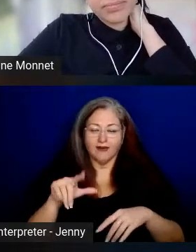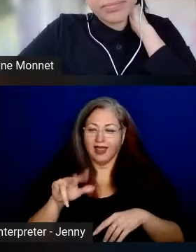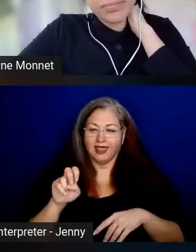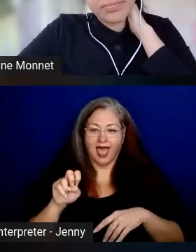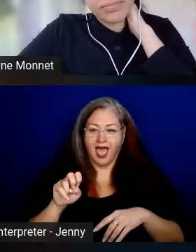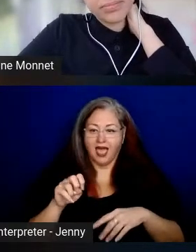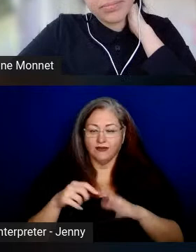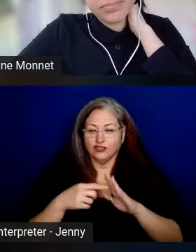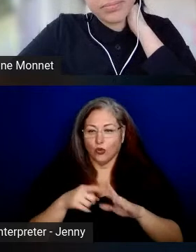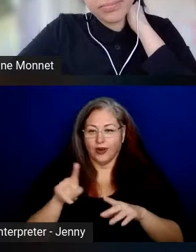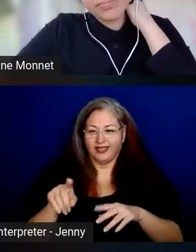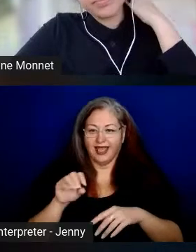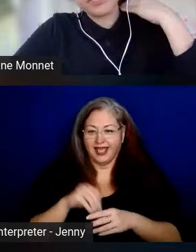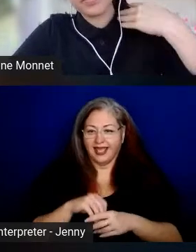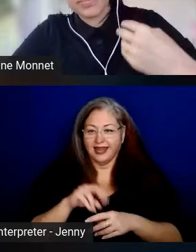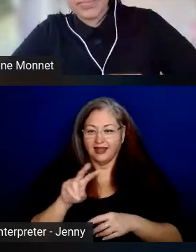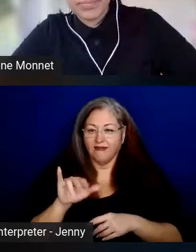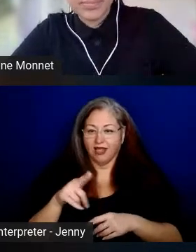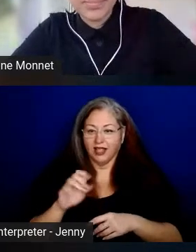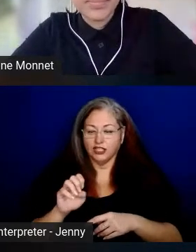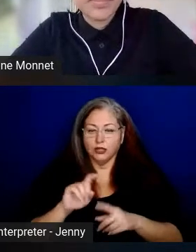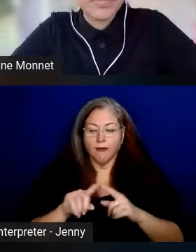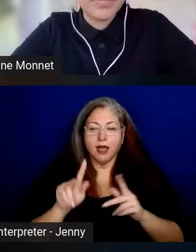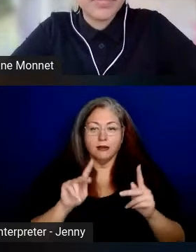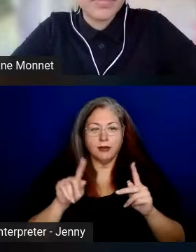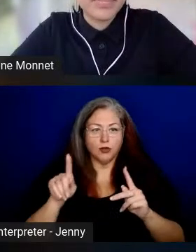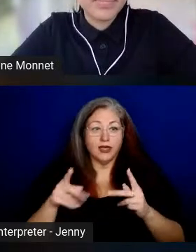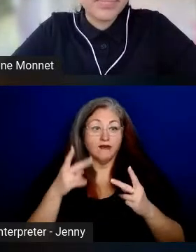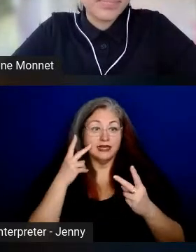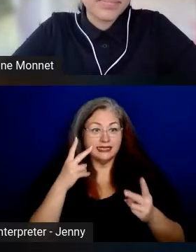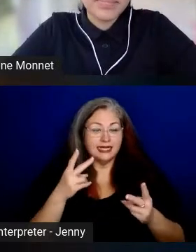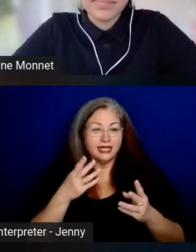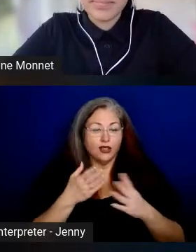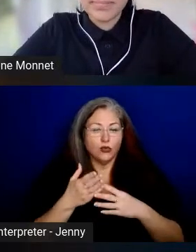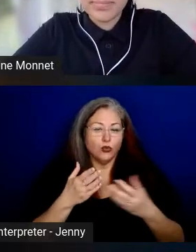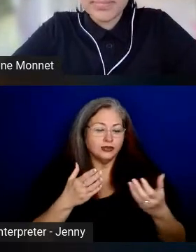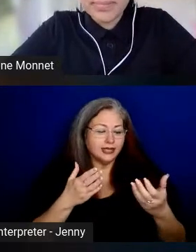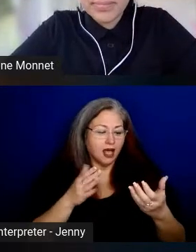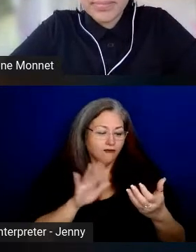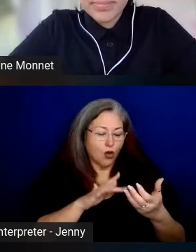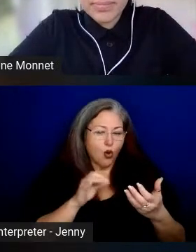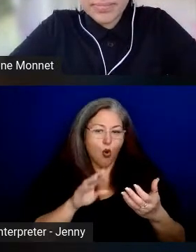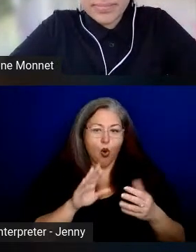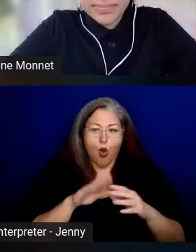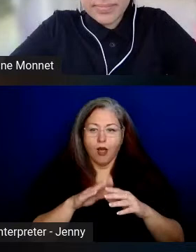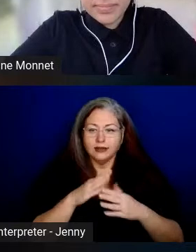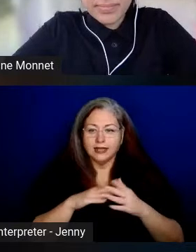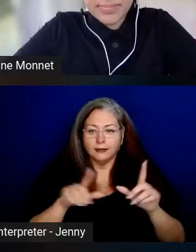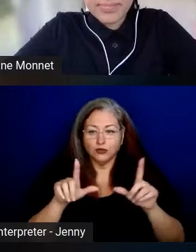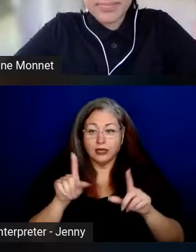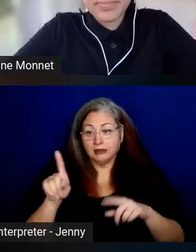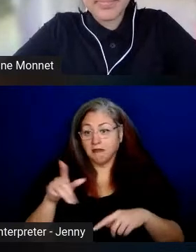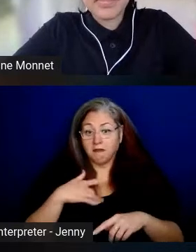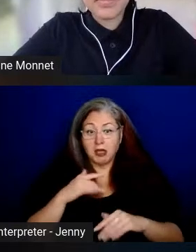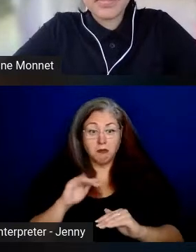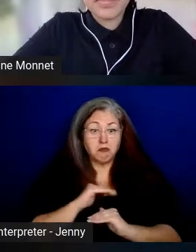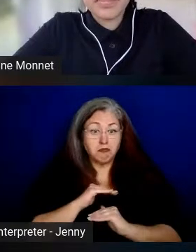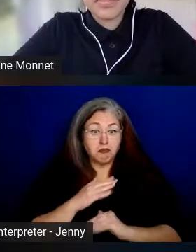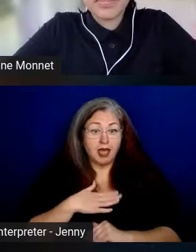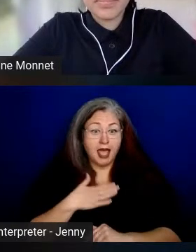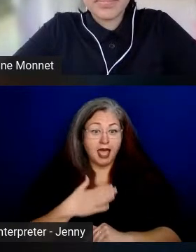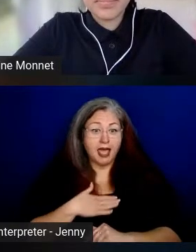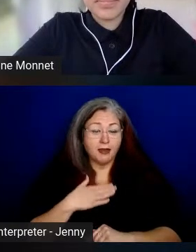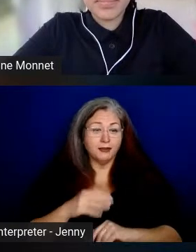in the village yet. But the people have actually seen it through their cell phones or on screen somehow, and they're happy with it. And